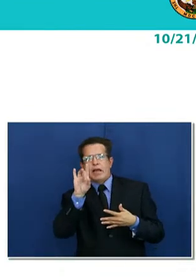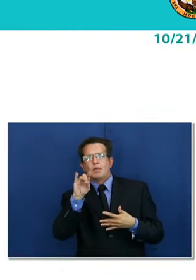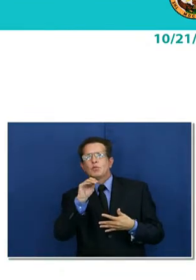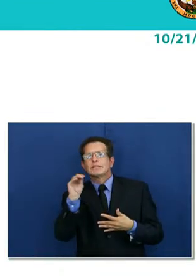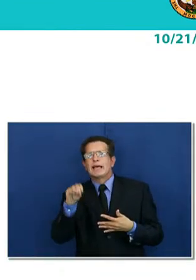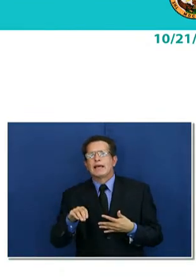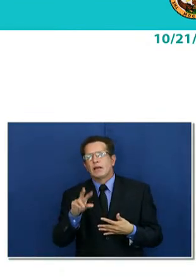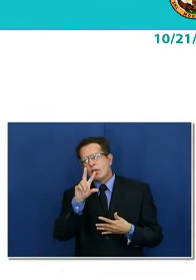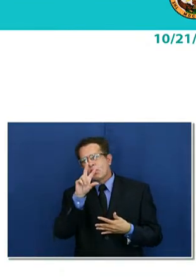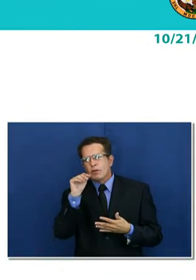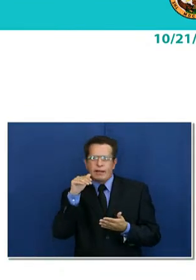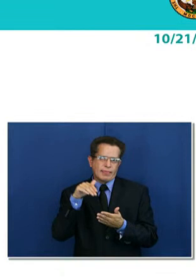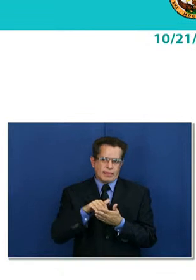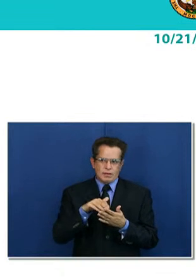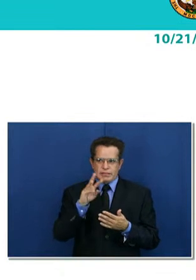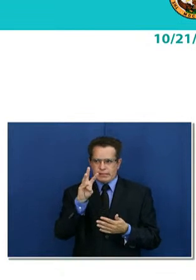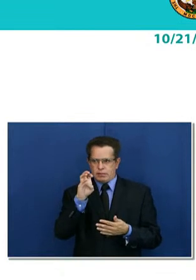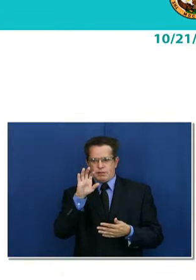58%, or